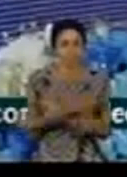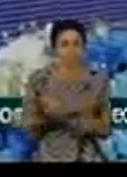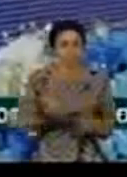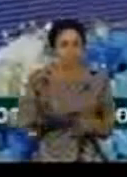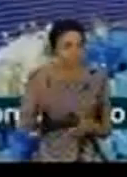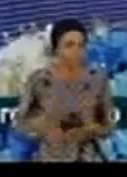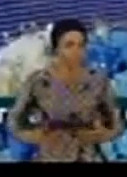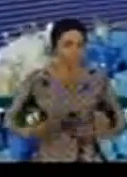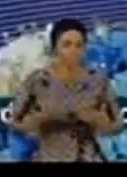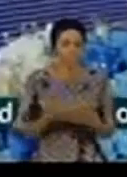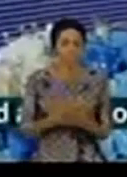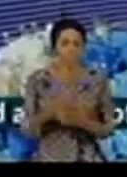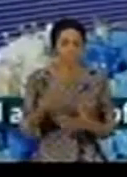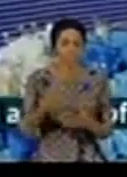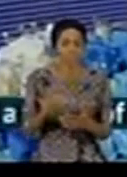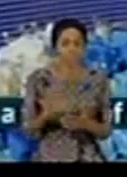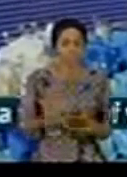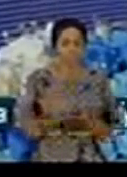here.